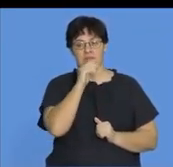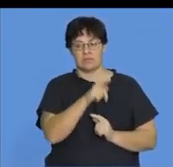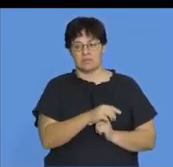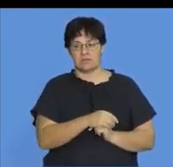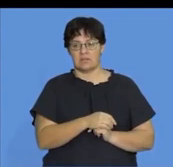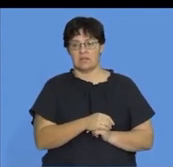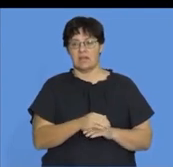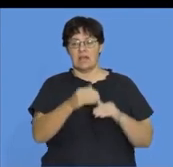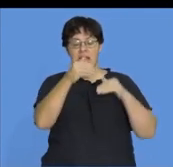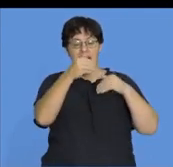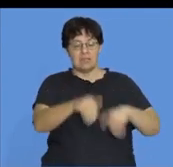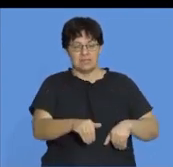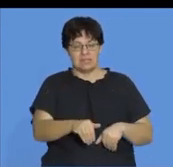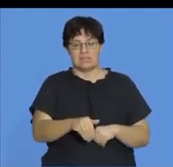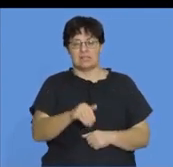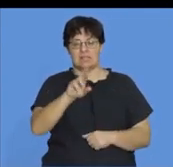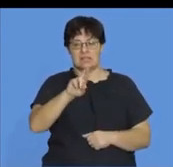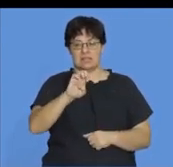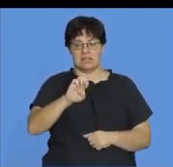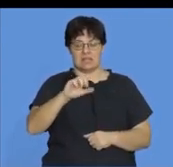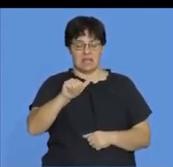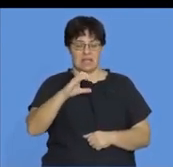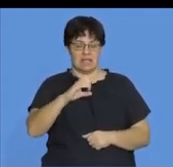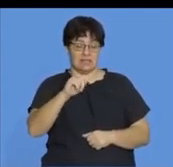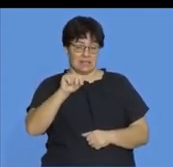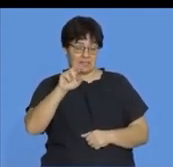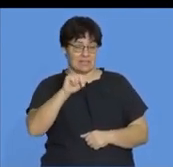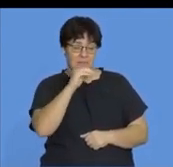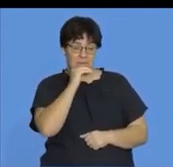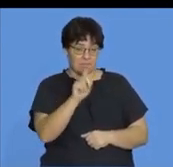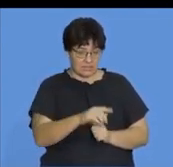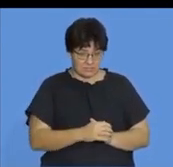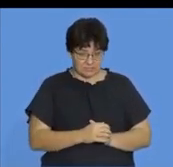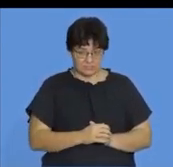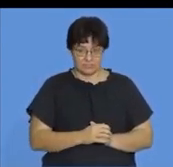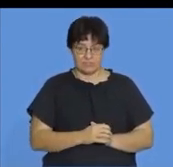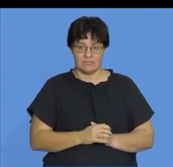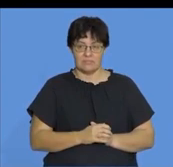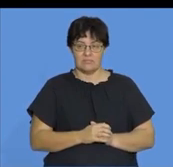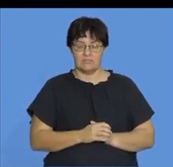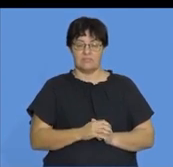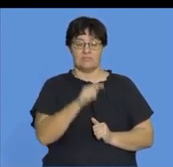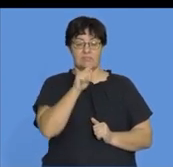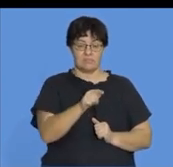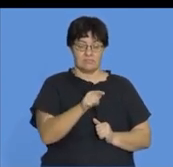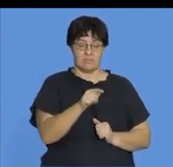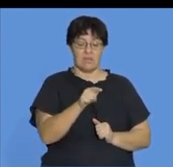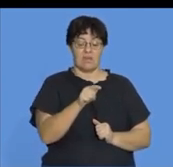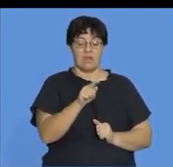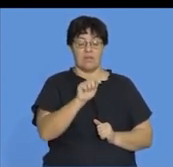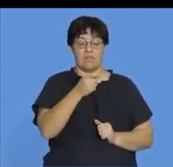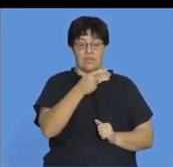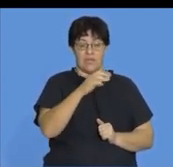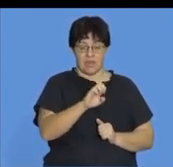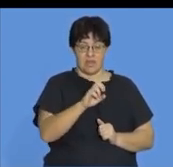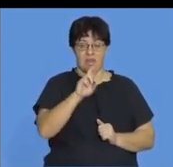term limiting reagent. Okay, what is a limiting reagent? This is the substance, okay, the reactant,